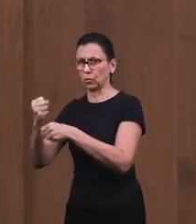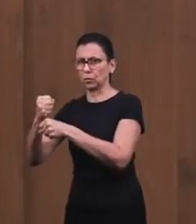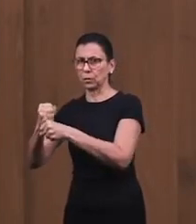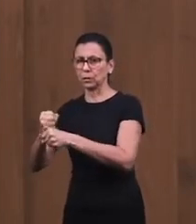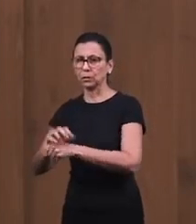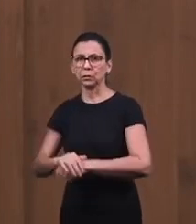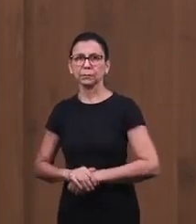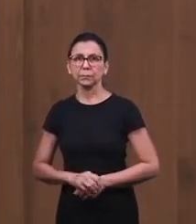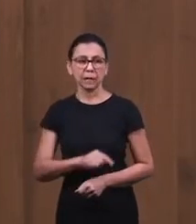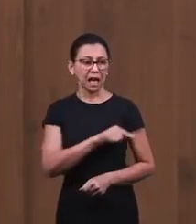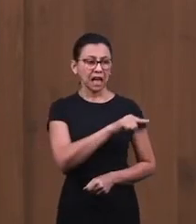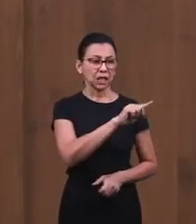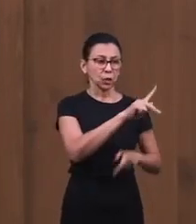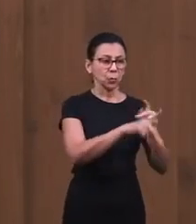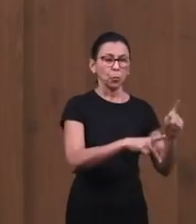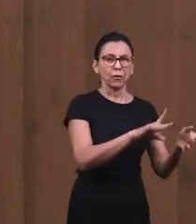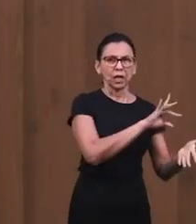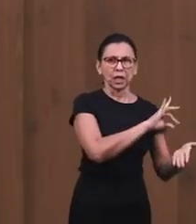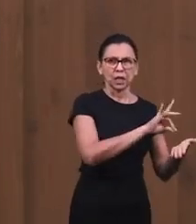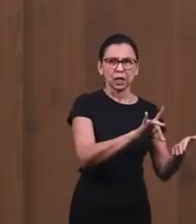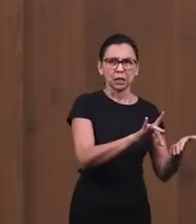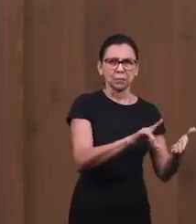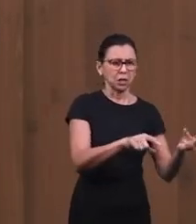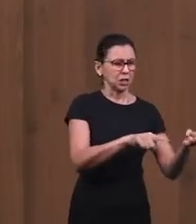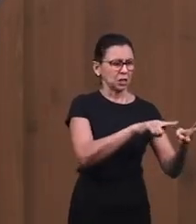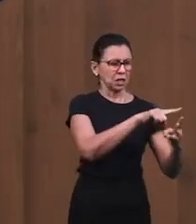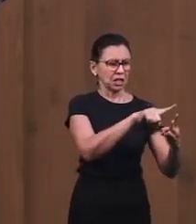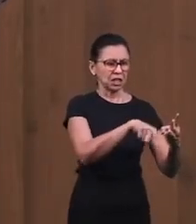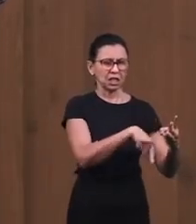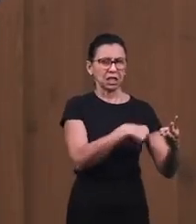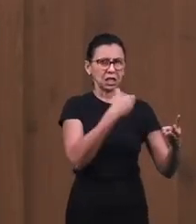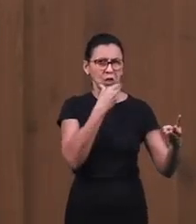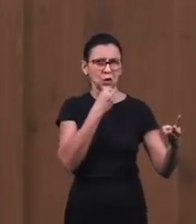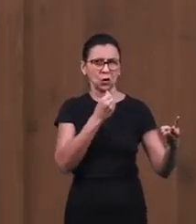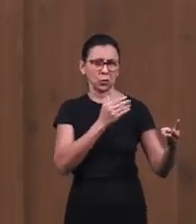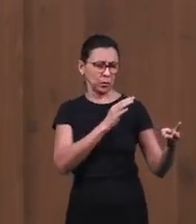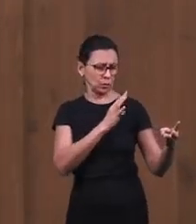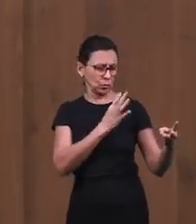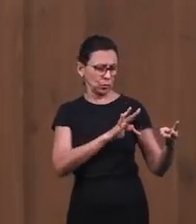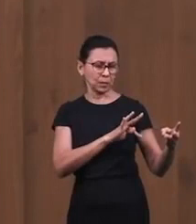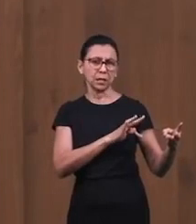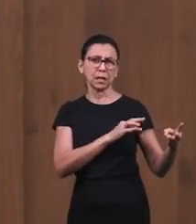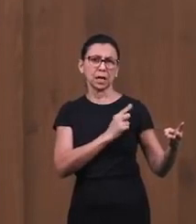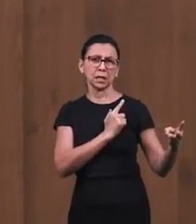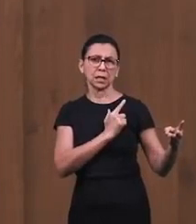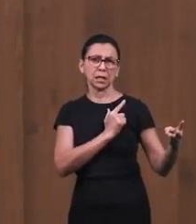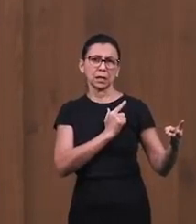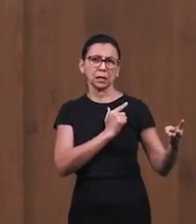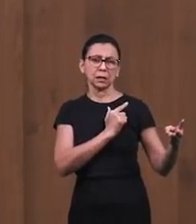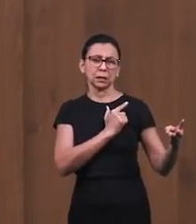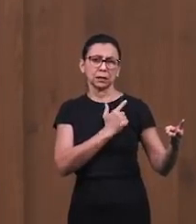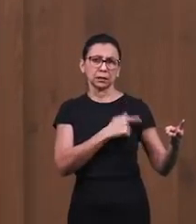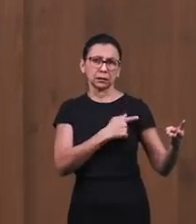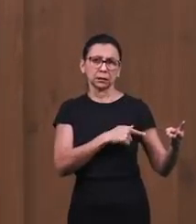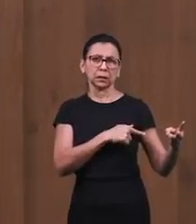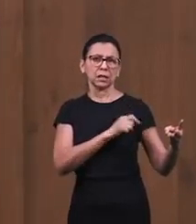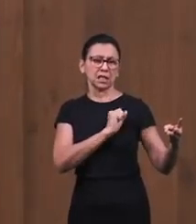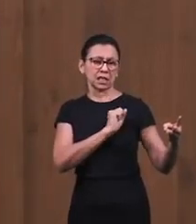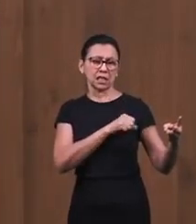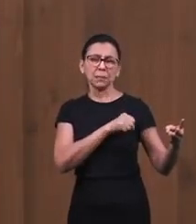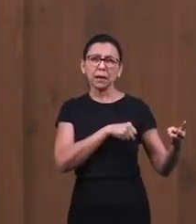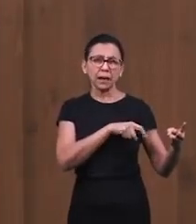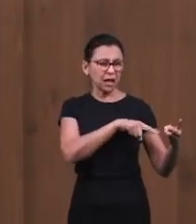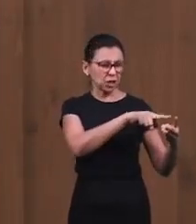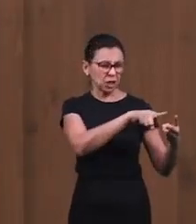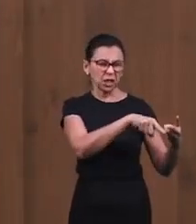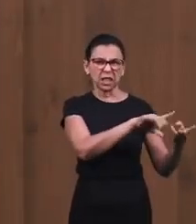enemy saw that, and they thought, what do they want? Tobias, Jessen, and Sambalat?